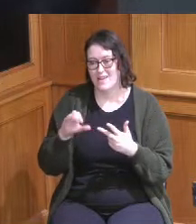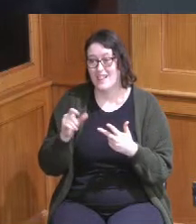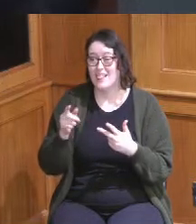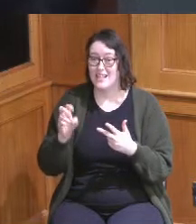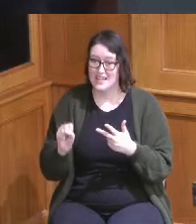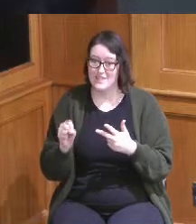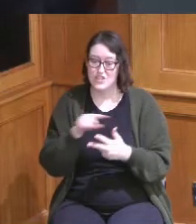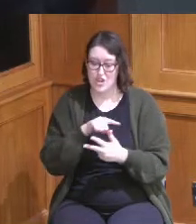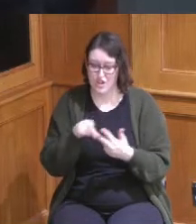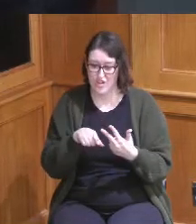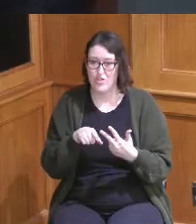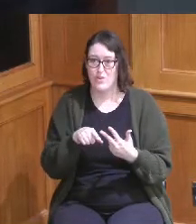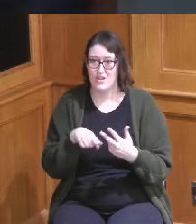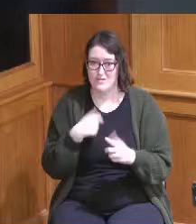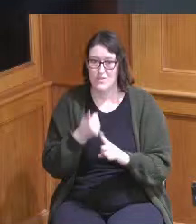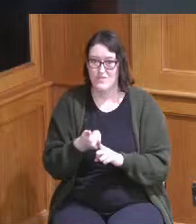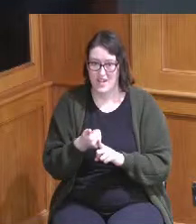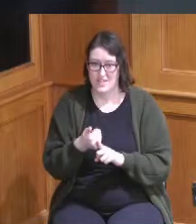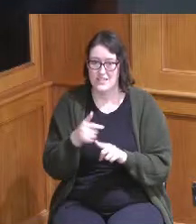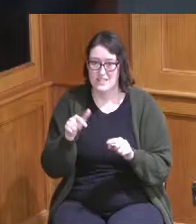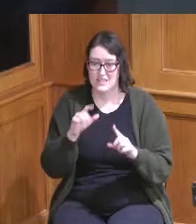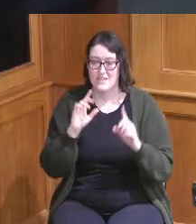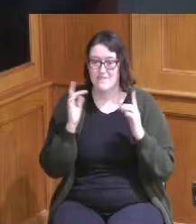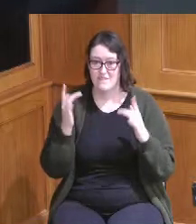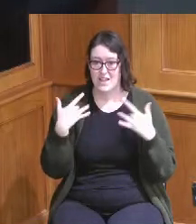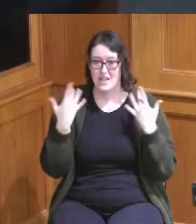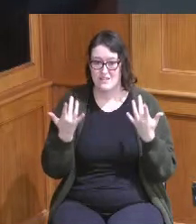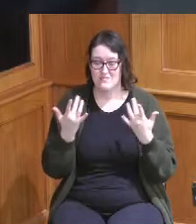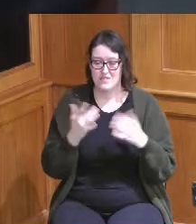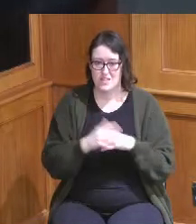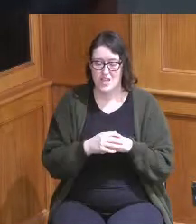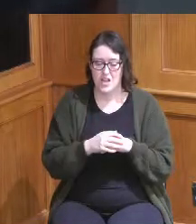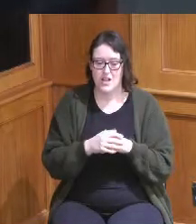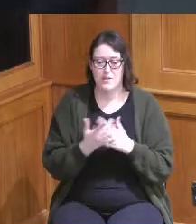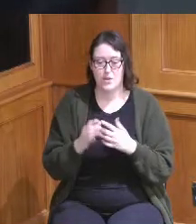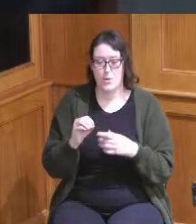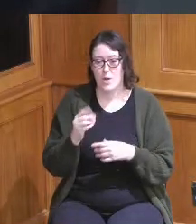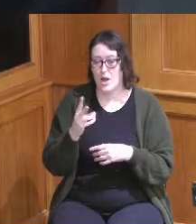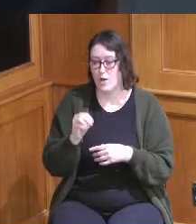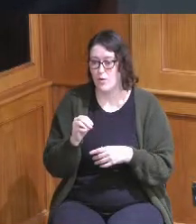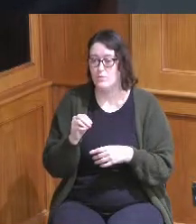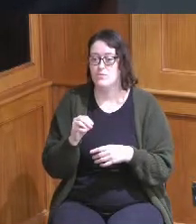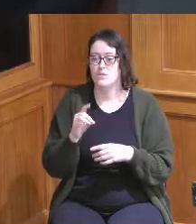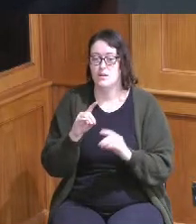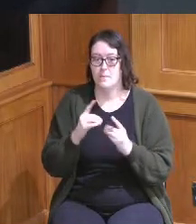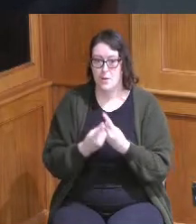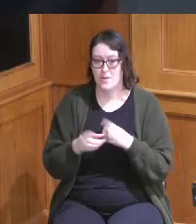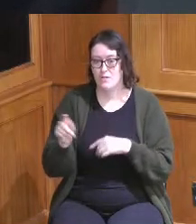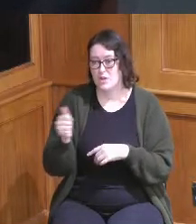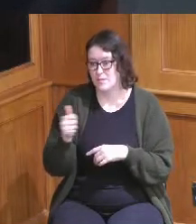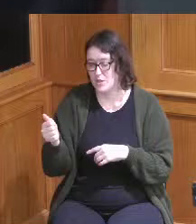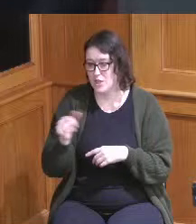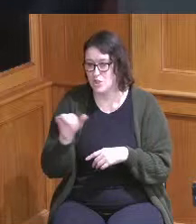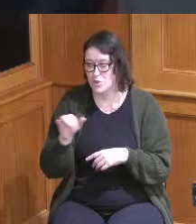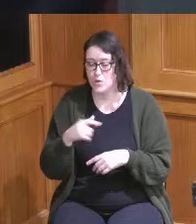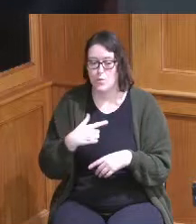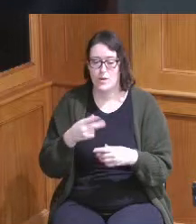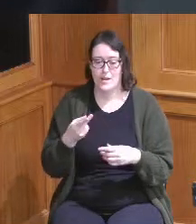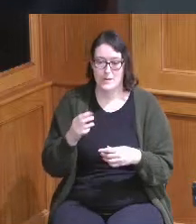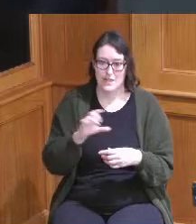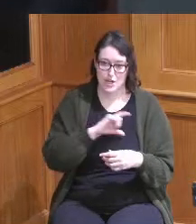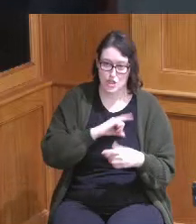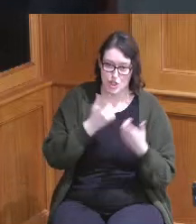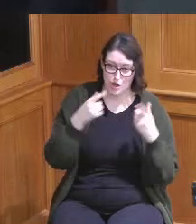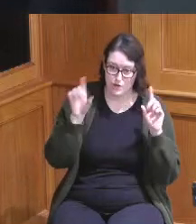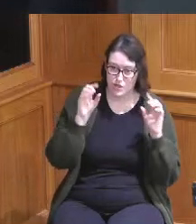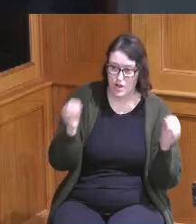event. Phenomenal cooperation from the Ohio Department of Transportation, as well as the Hamilton County Sheriff's Office in